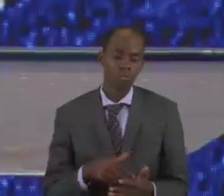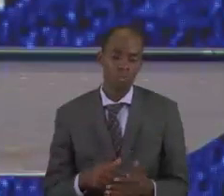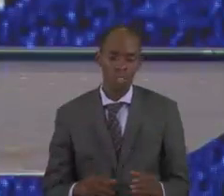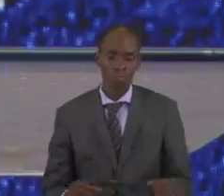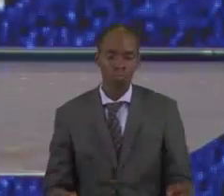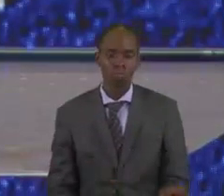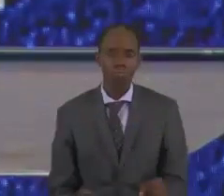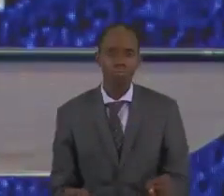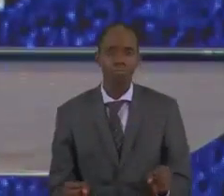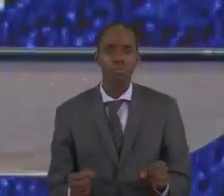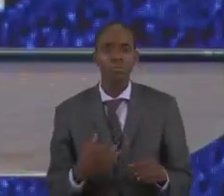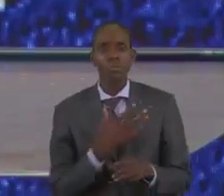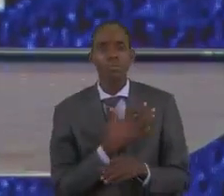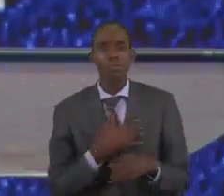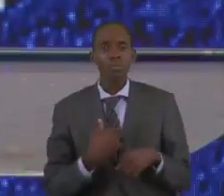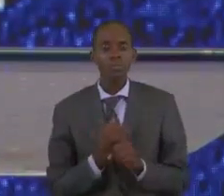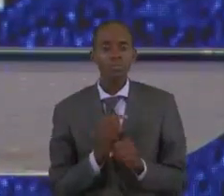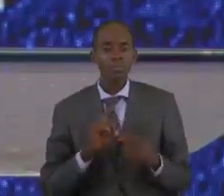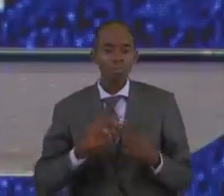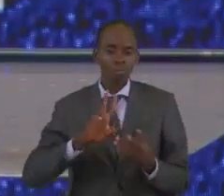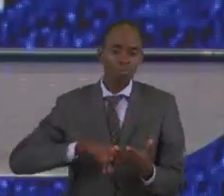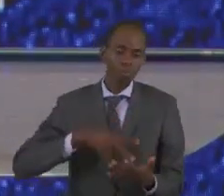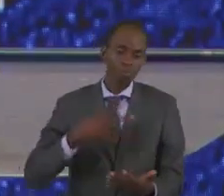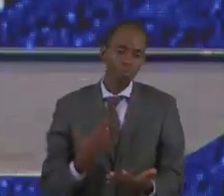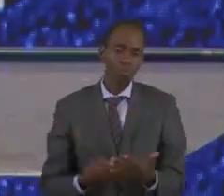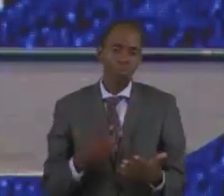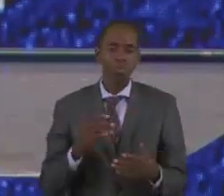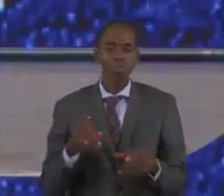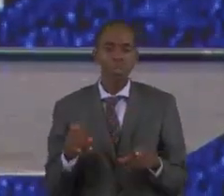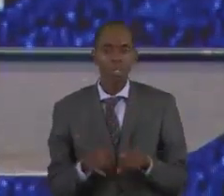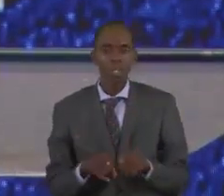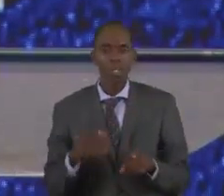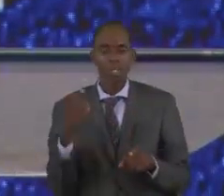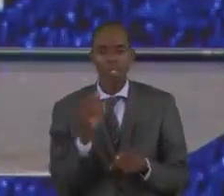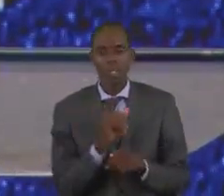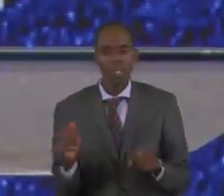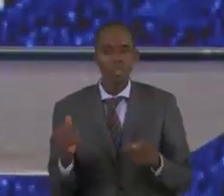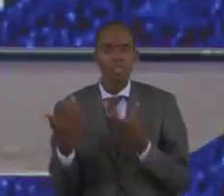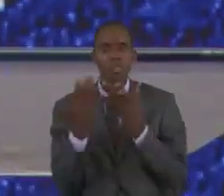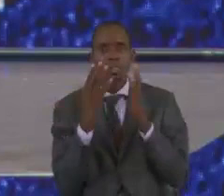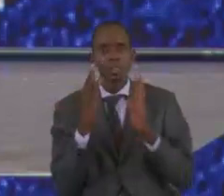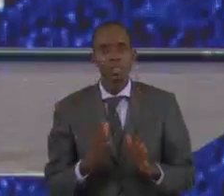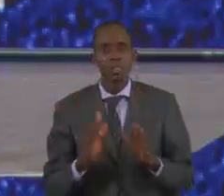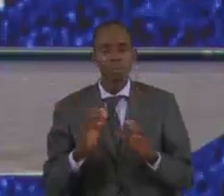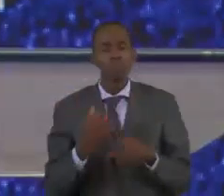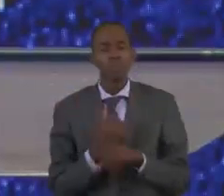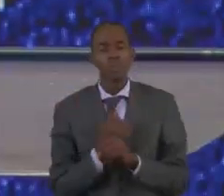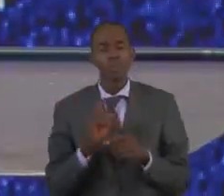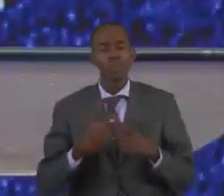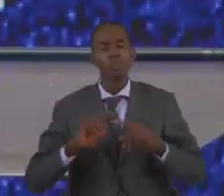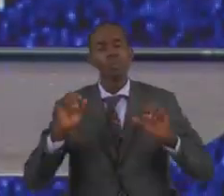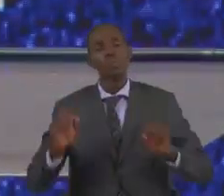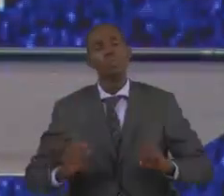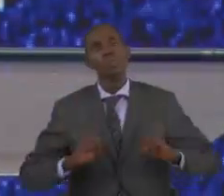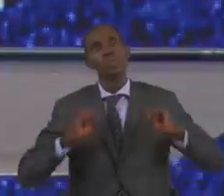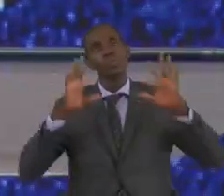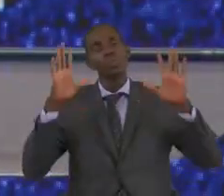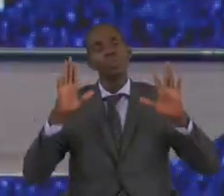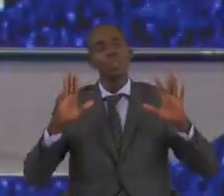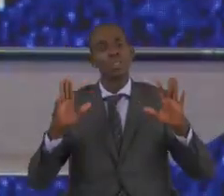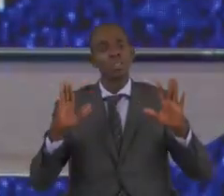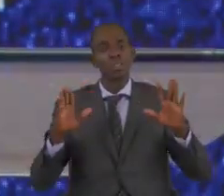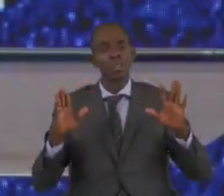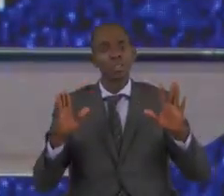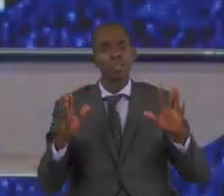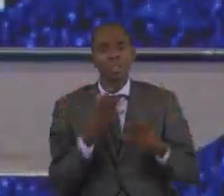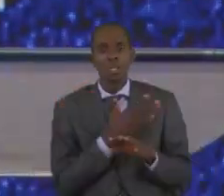will make us fall like a slave, and will make us submit and surrender the good thing we have, surrender it to